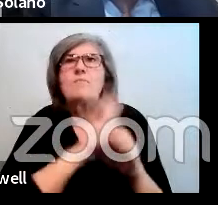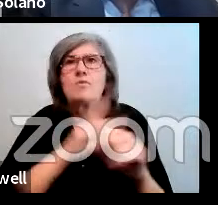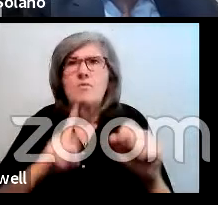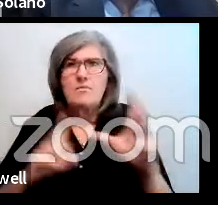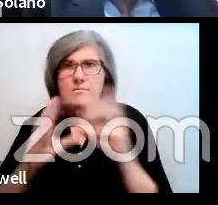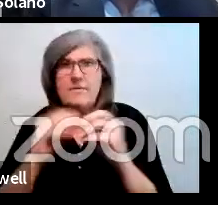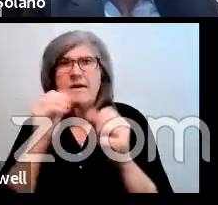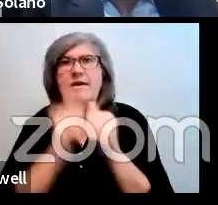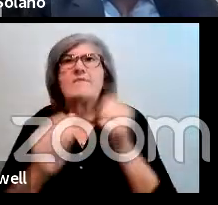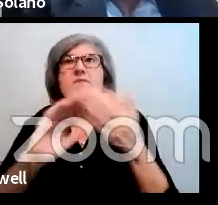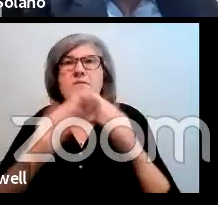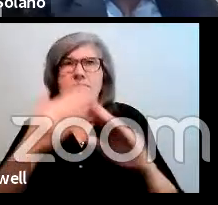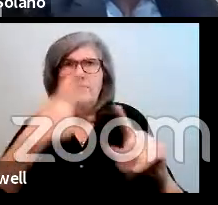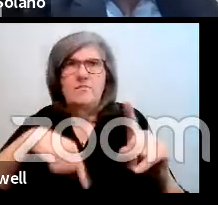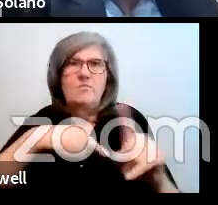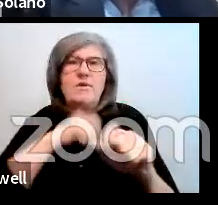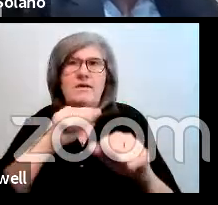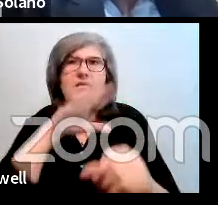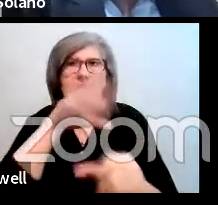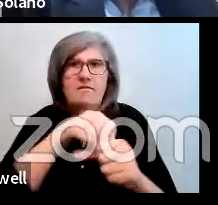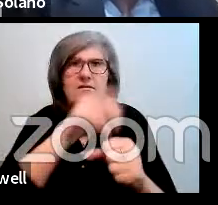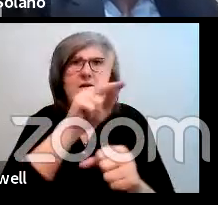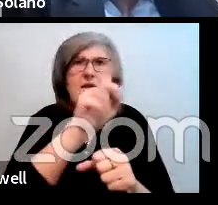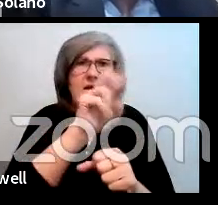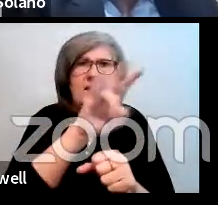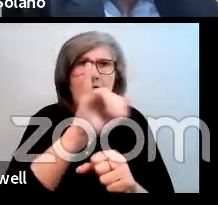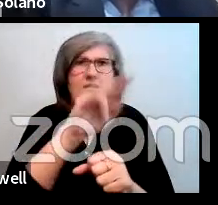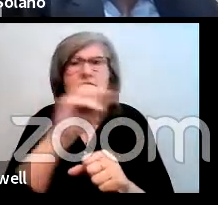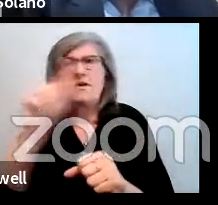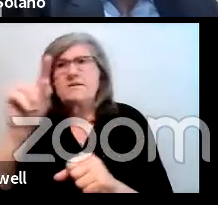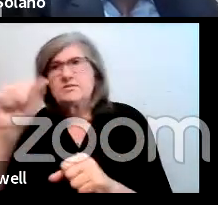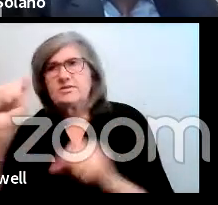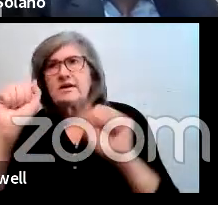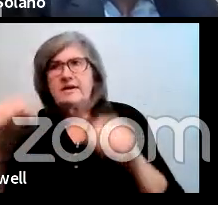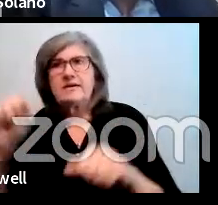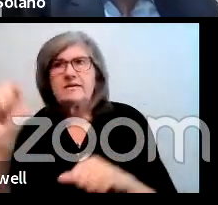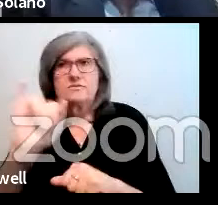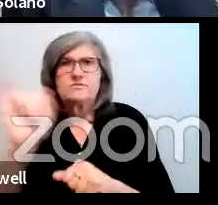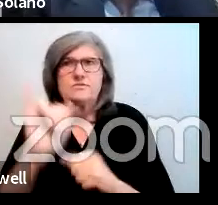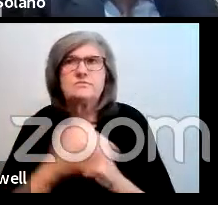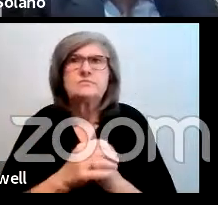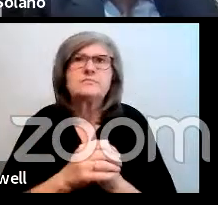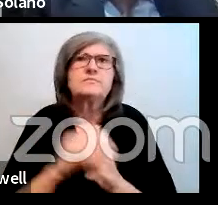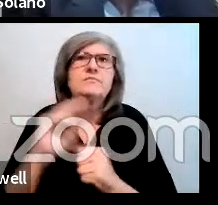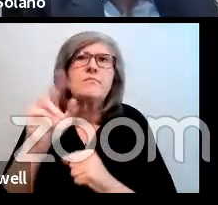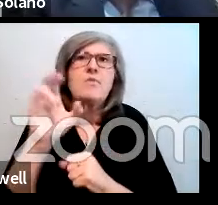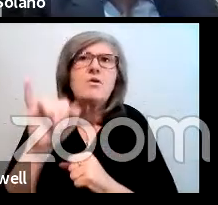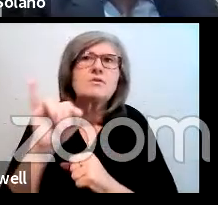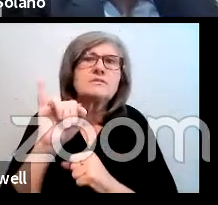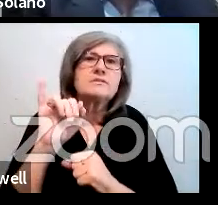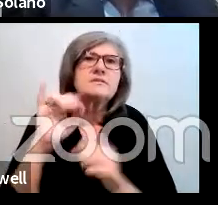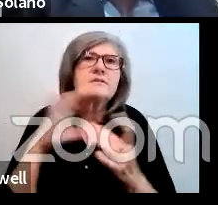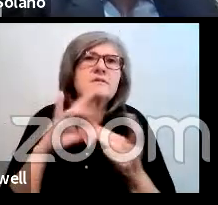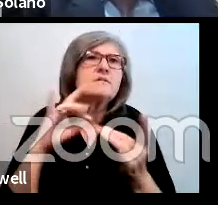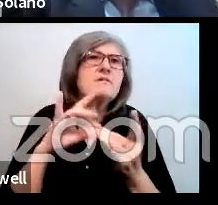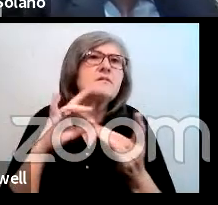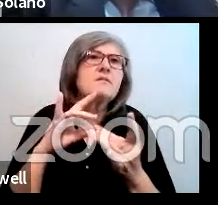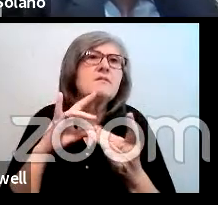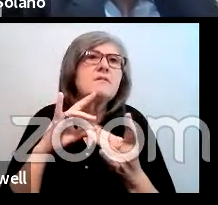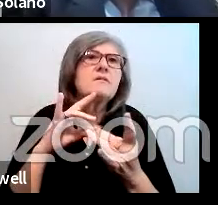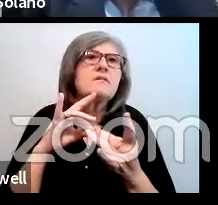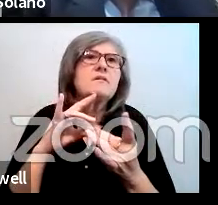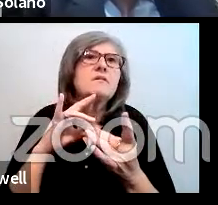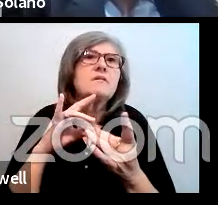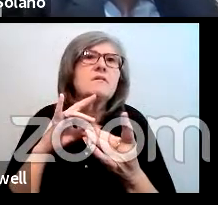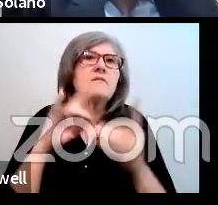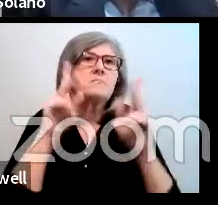can be a part of that. Kevin and GA can too. Hey, Dr. Marcy. Marcy? Mm-hmm.